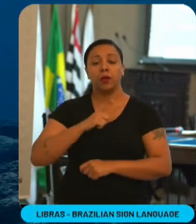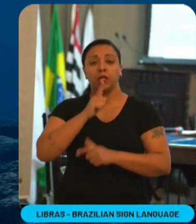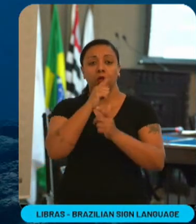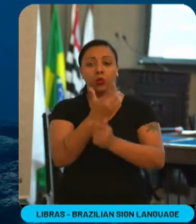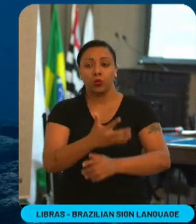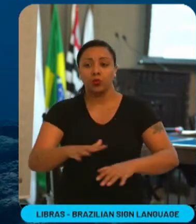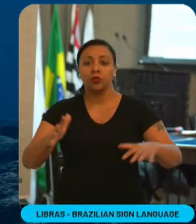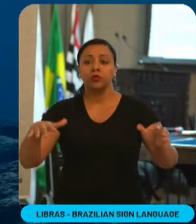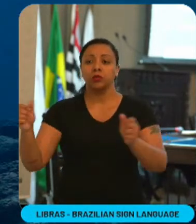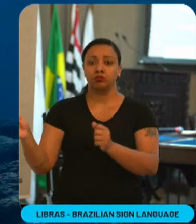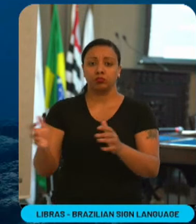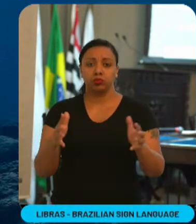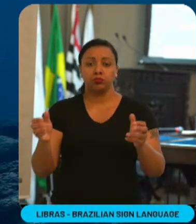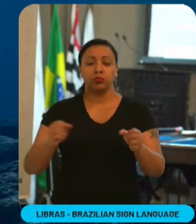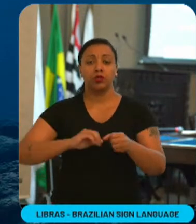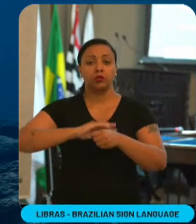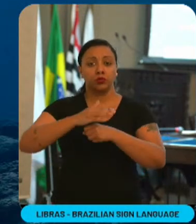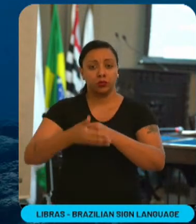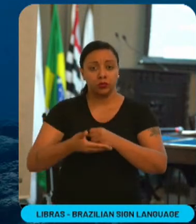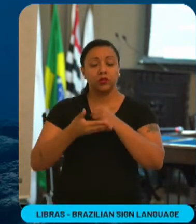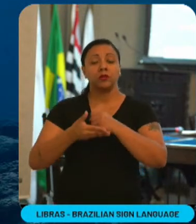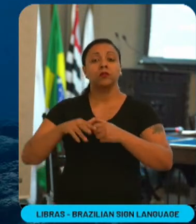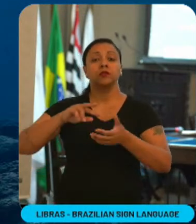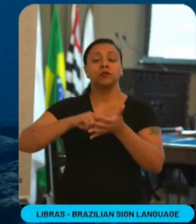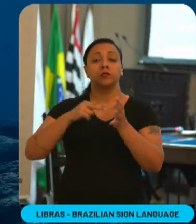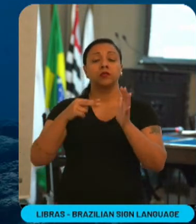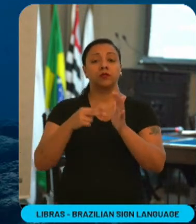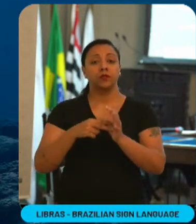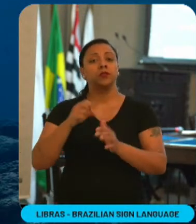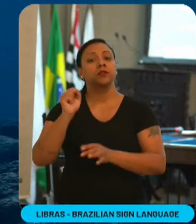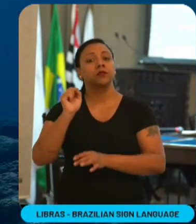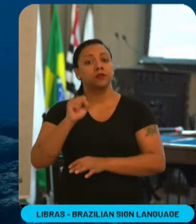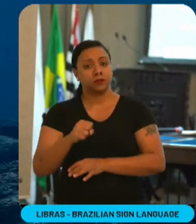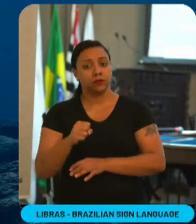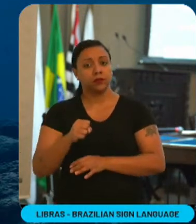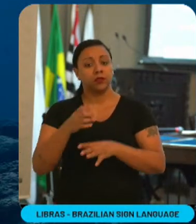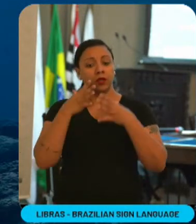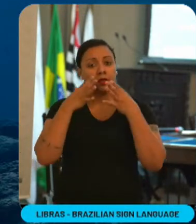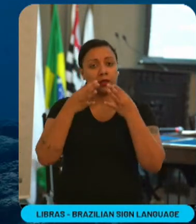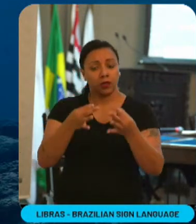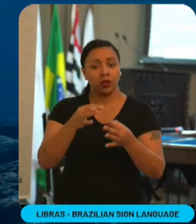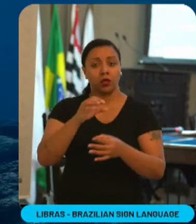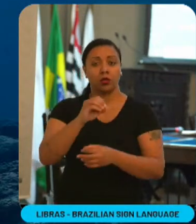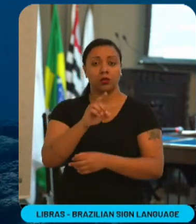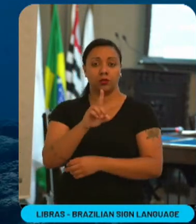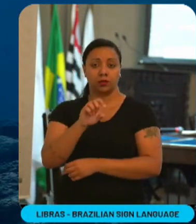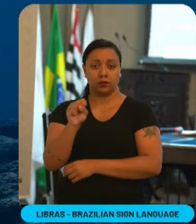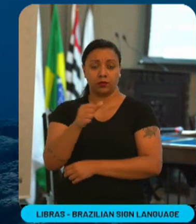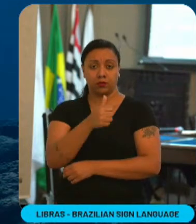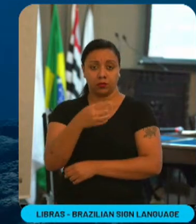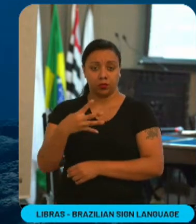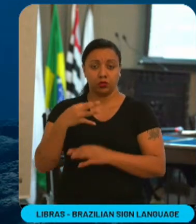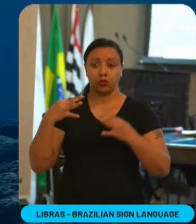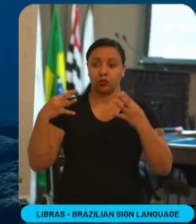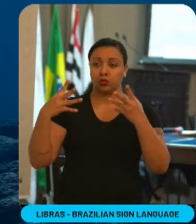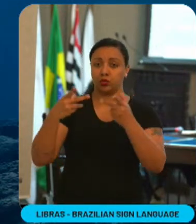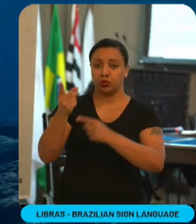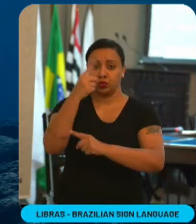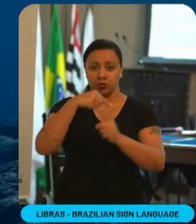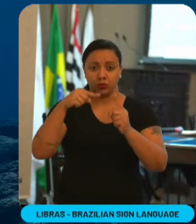look at that for a productive ocean and a sustainable ocean, it includes